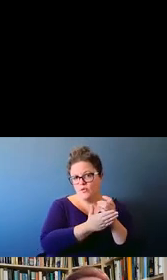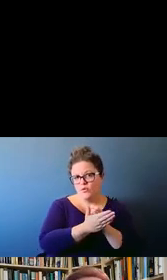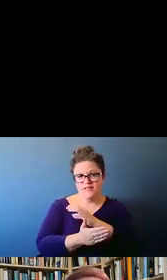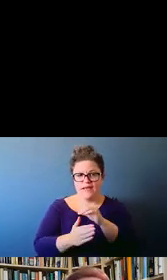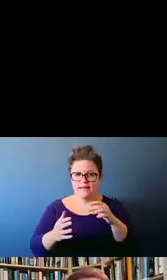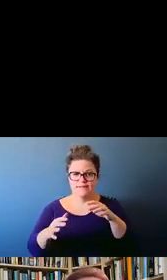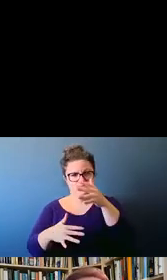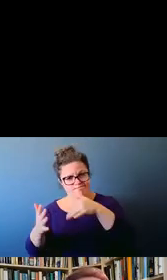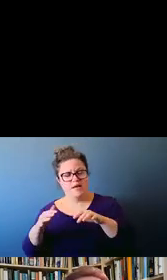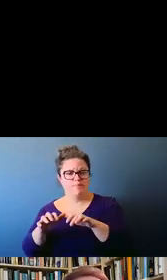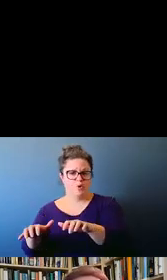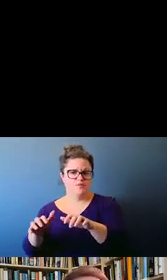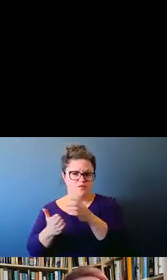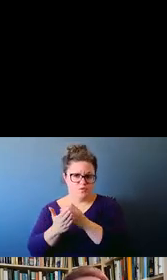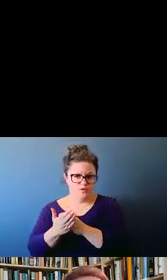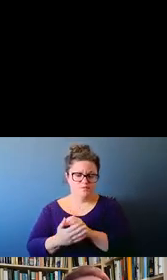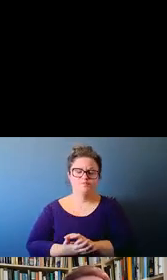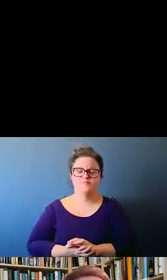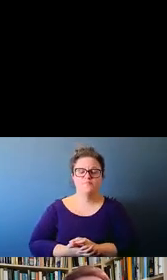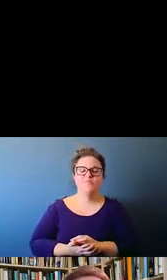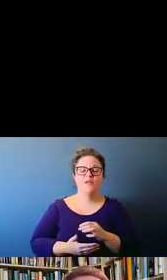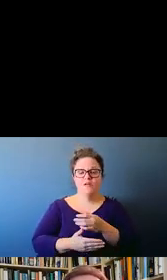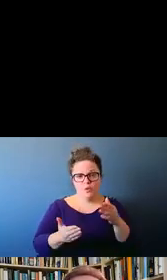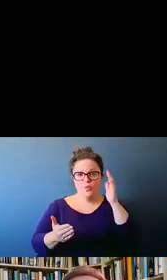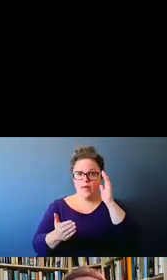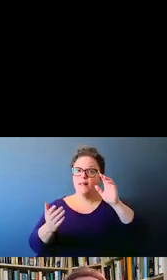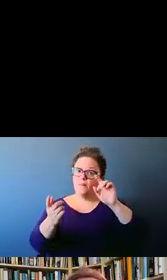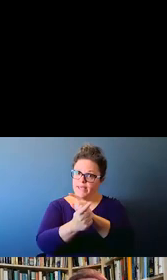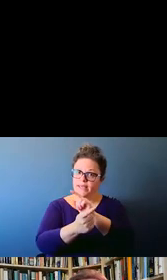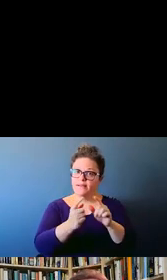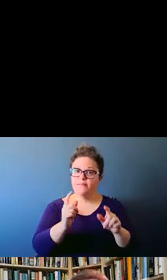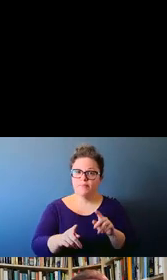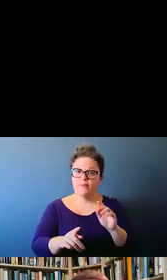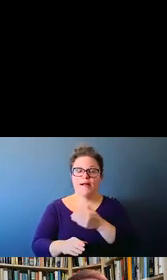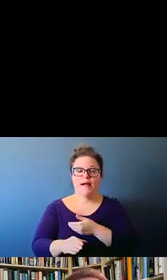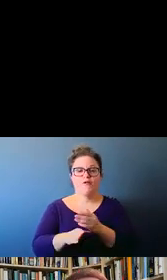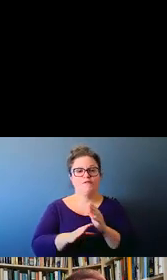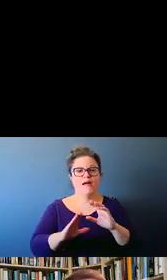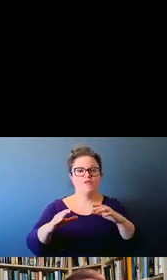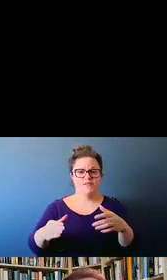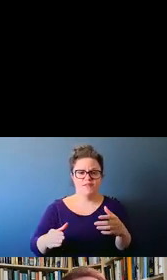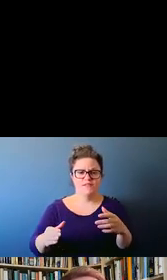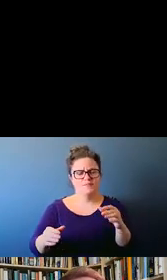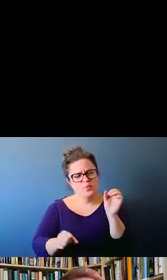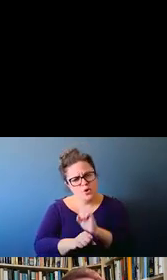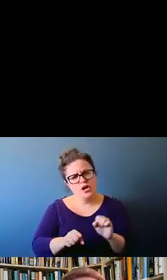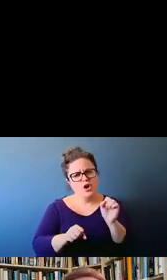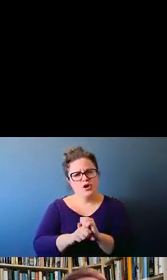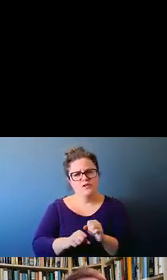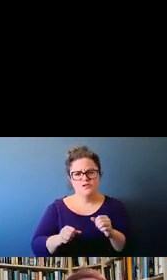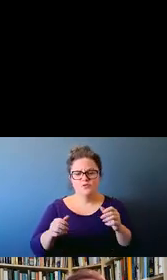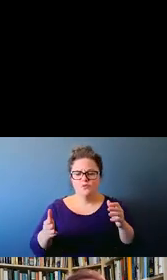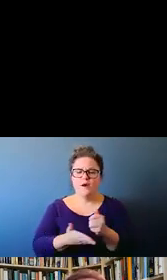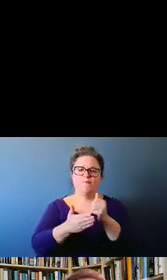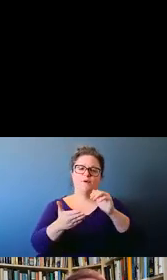people. Our faculty members have worked really hard to find ways to continue that kind of community building in